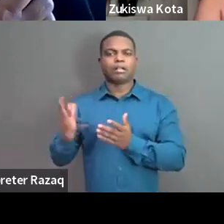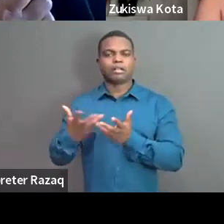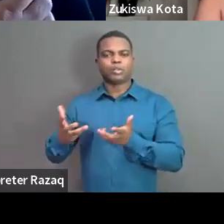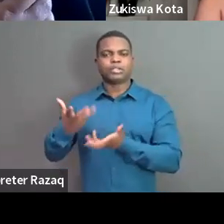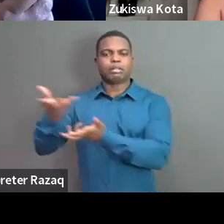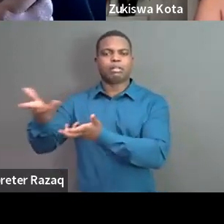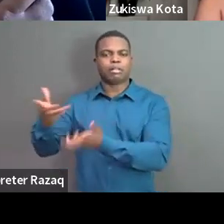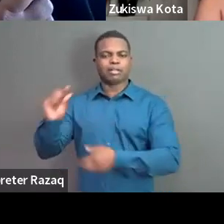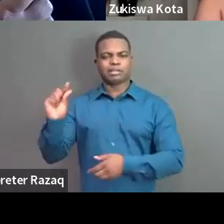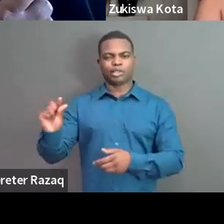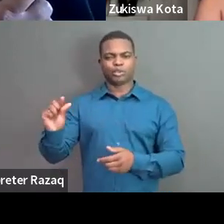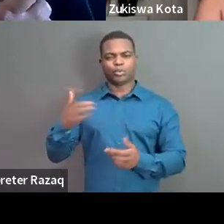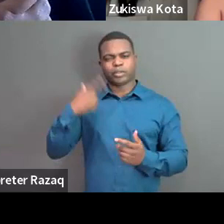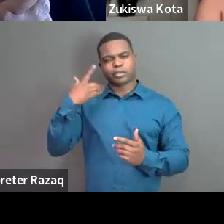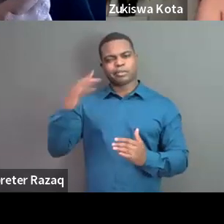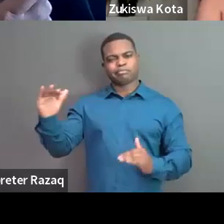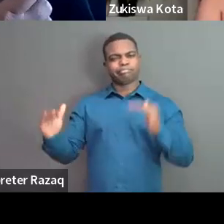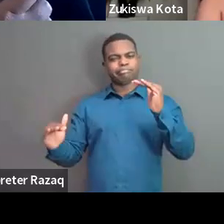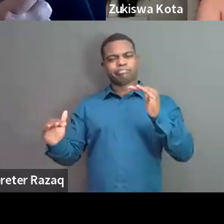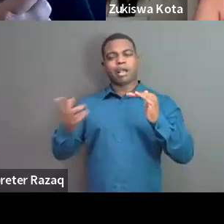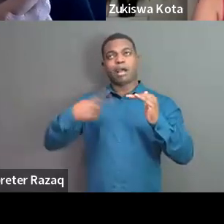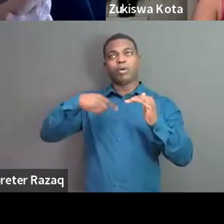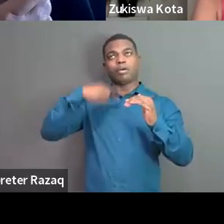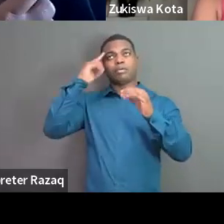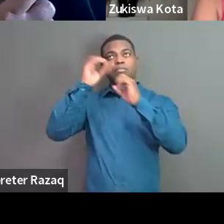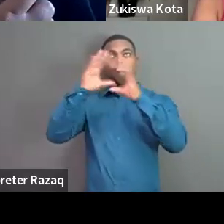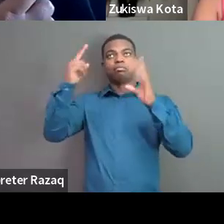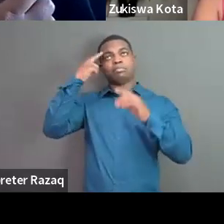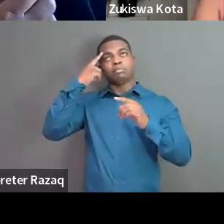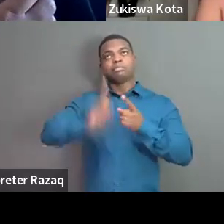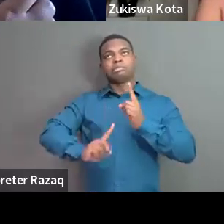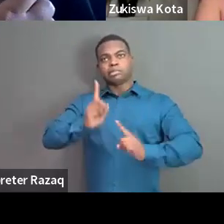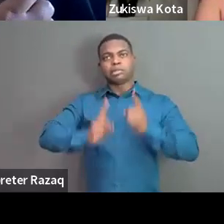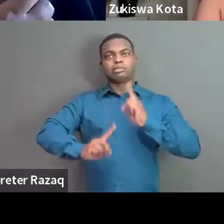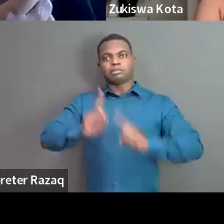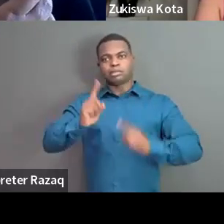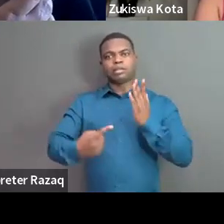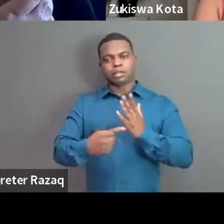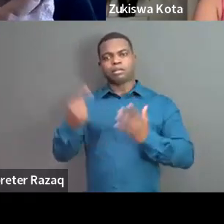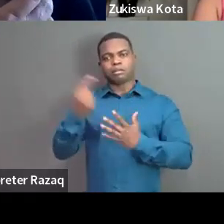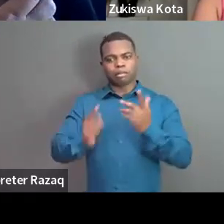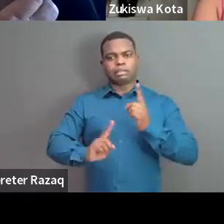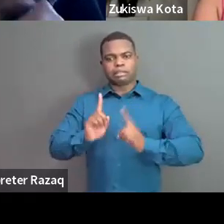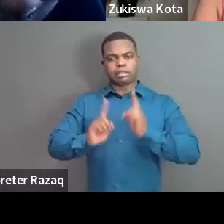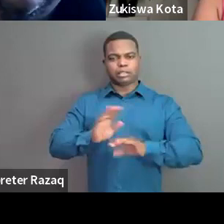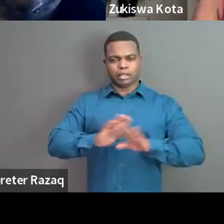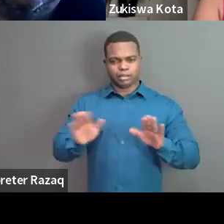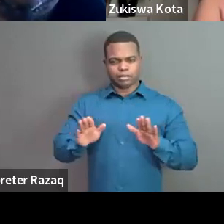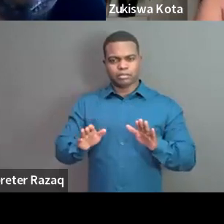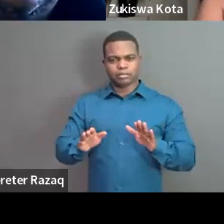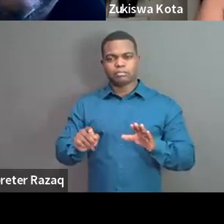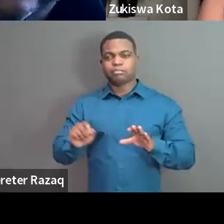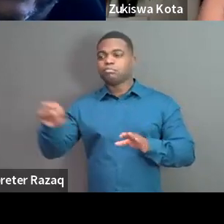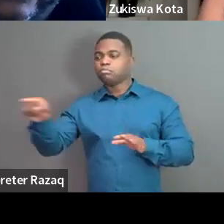For example, I sit in Kampala today, and I can't explain how terrible the internet is,